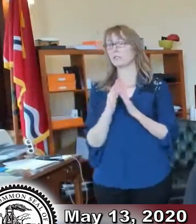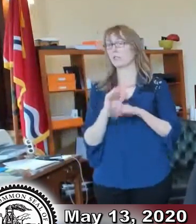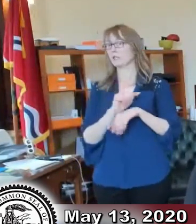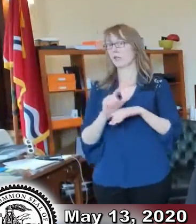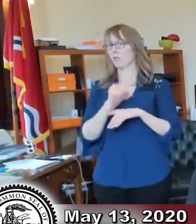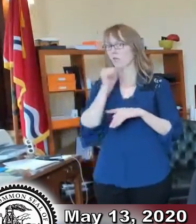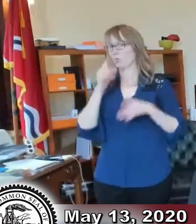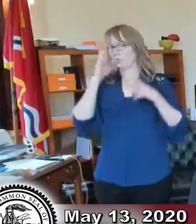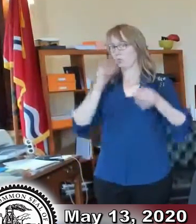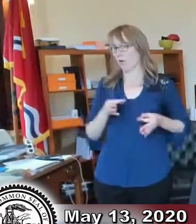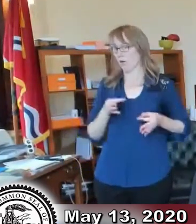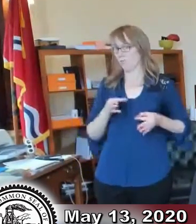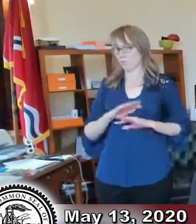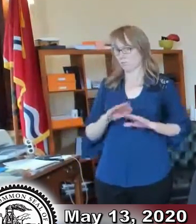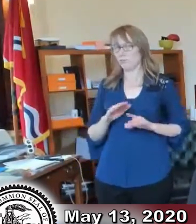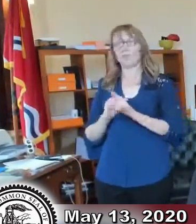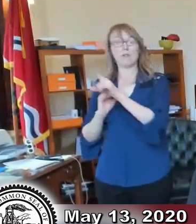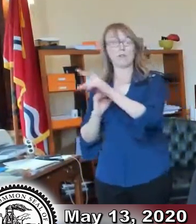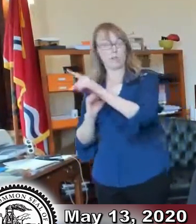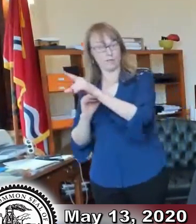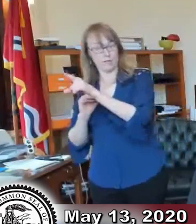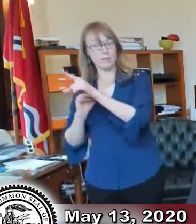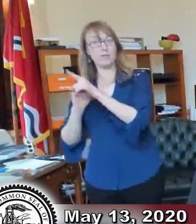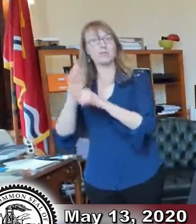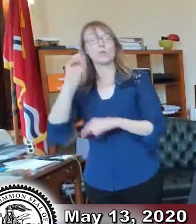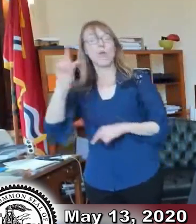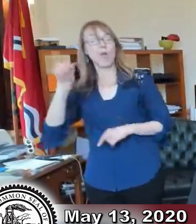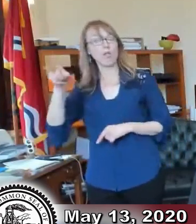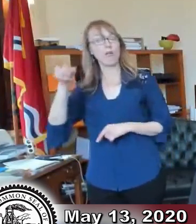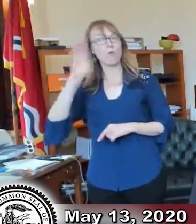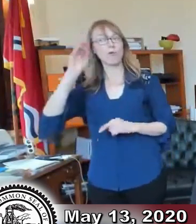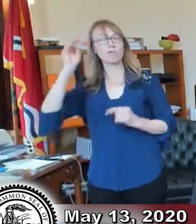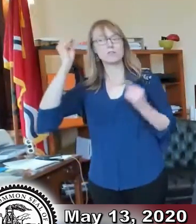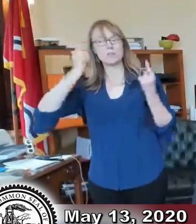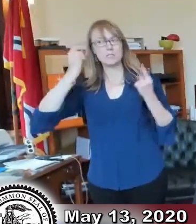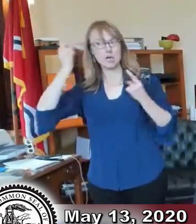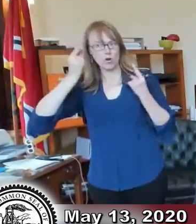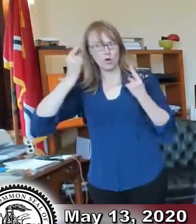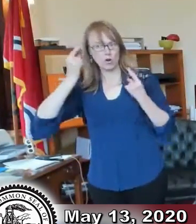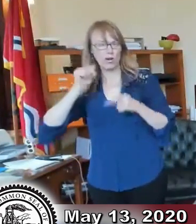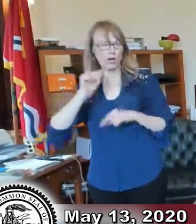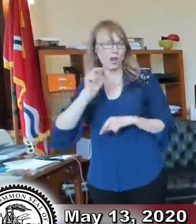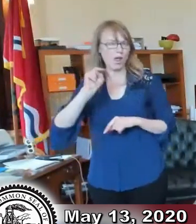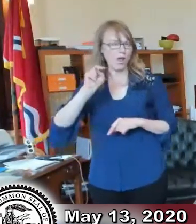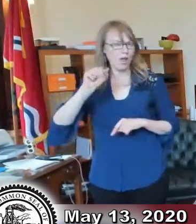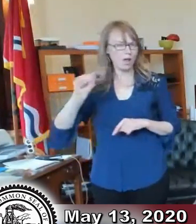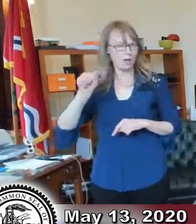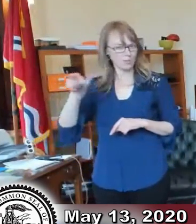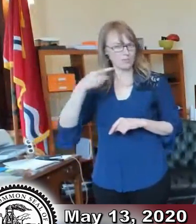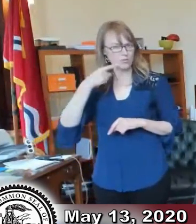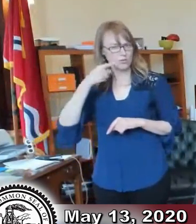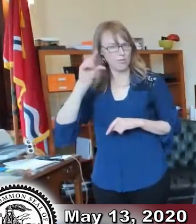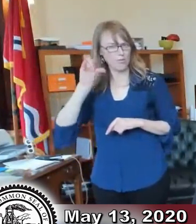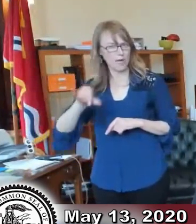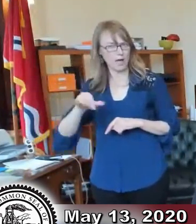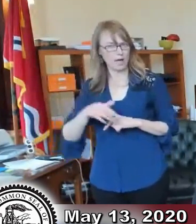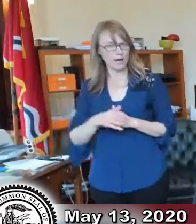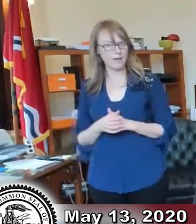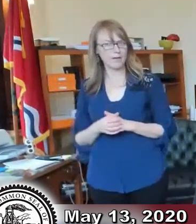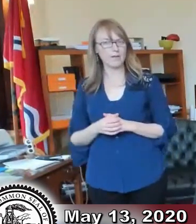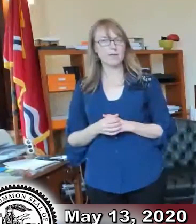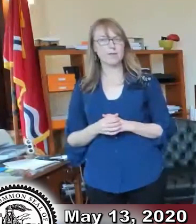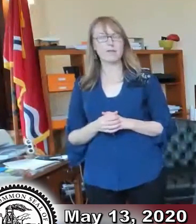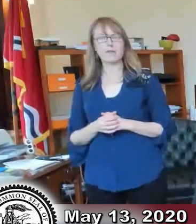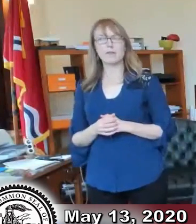take everything into account here. And that's what Anna Way really said on the phone when I spoke with